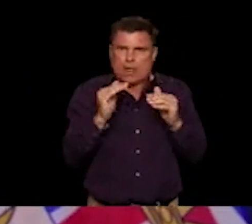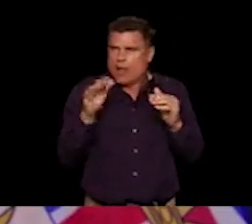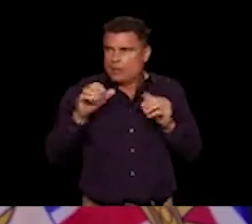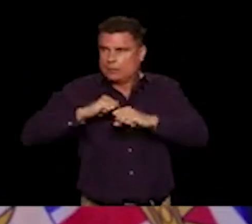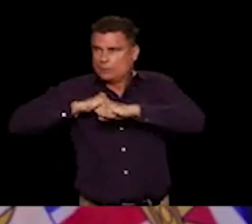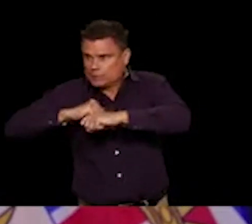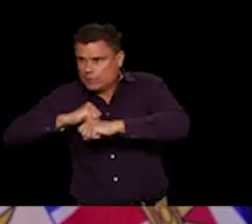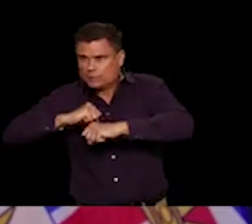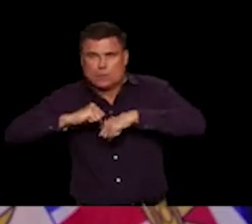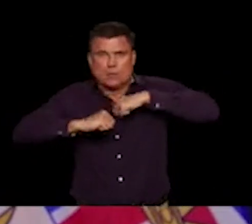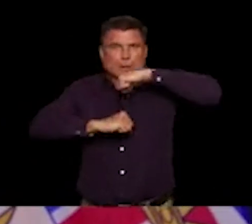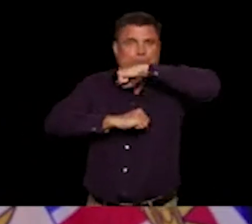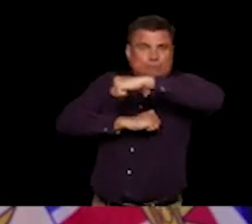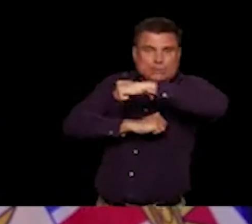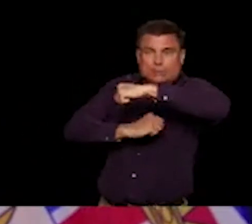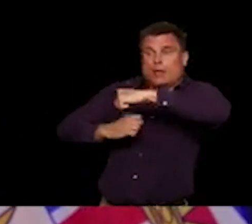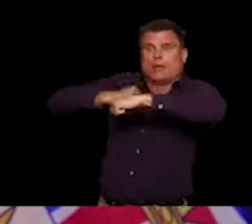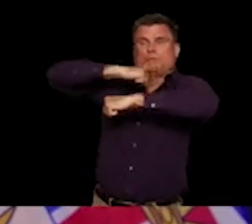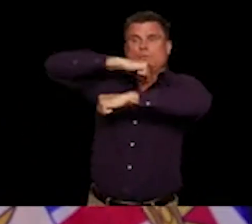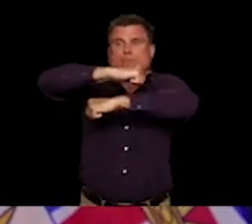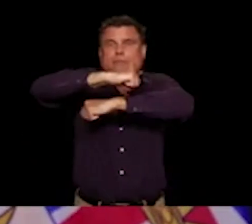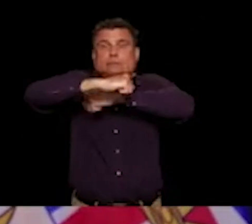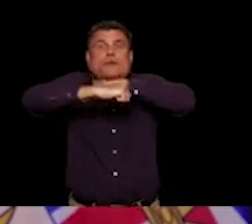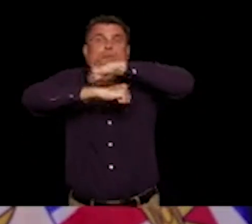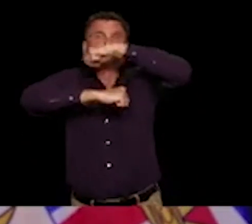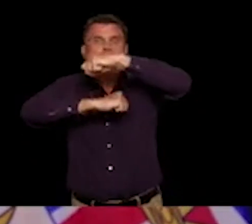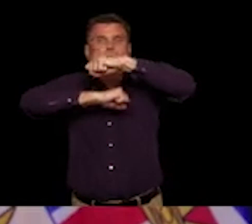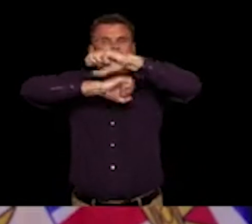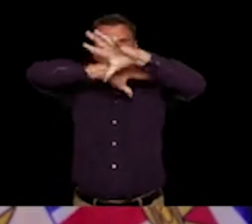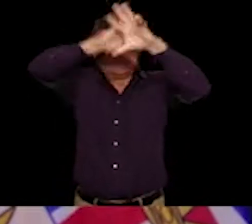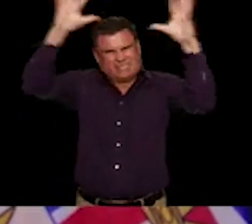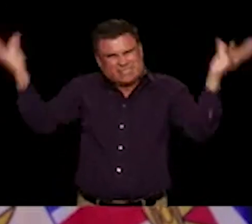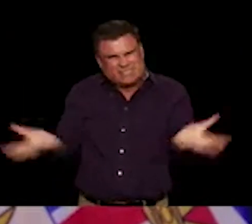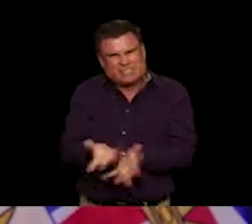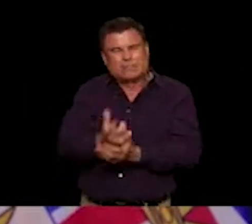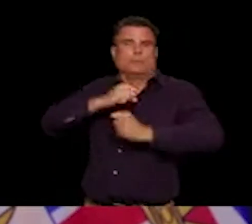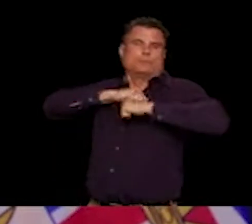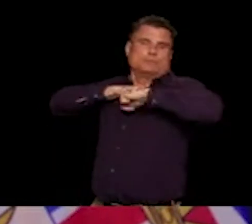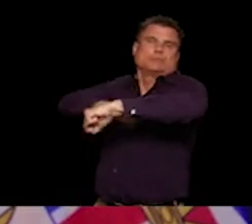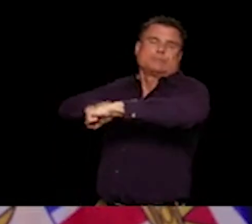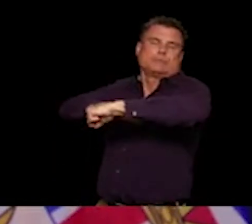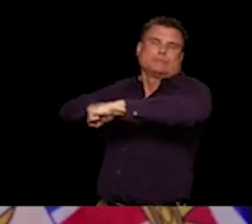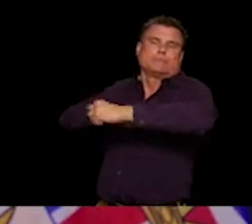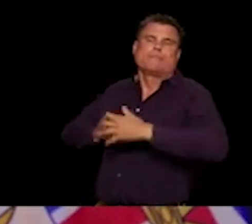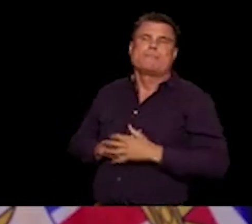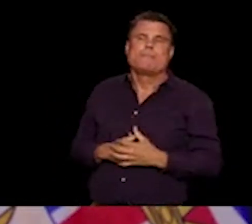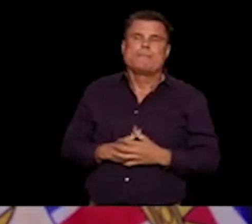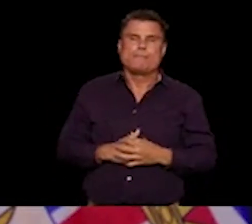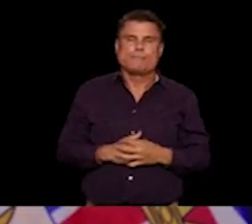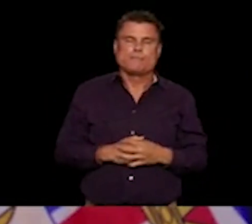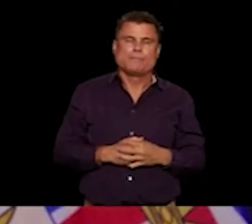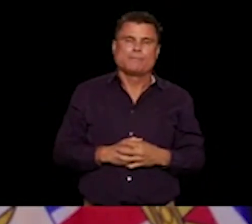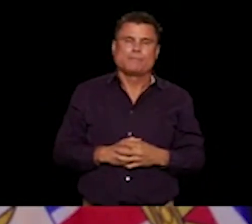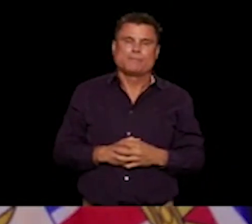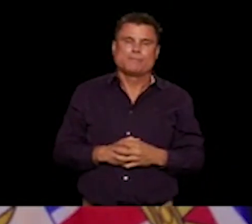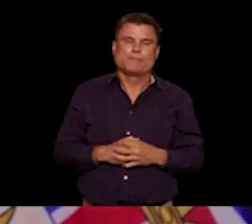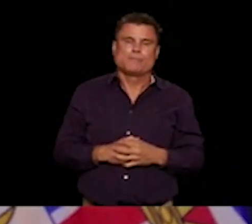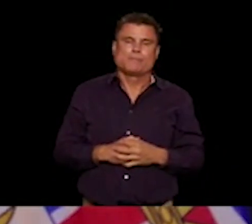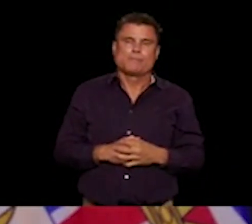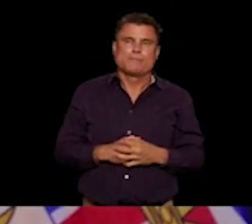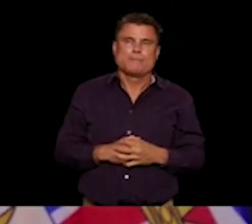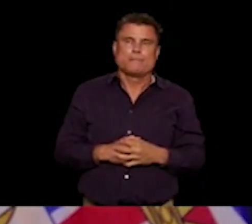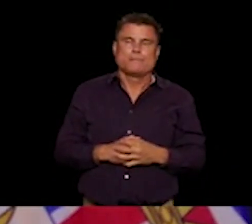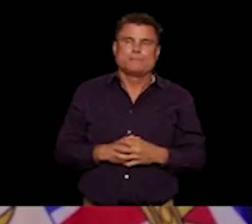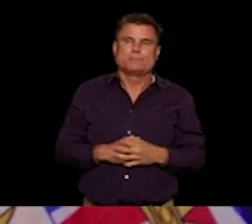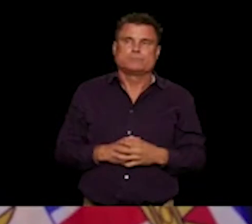of measures that protect us. And we've said from the very beginning, personal protective equipment like masks in the community